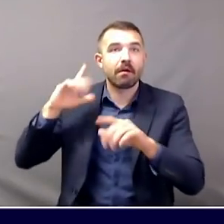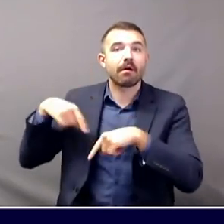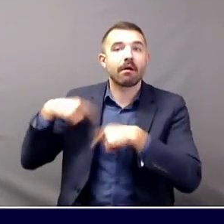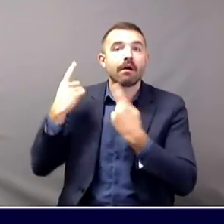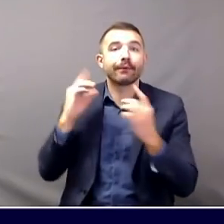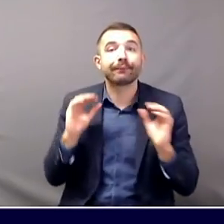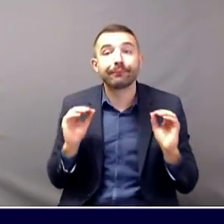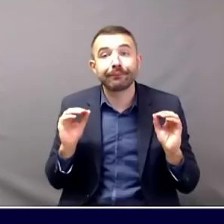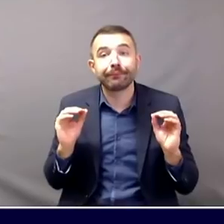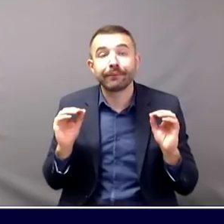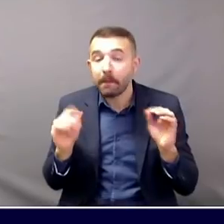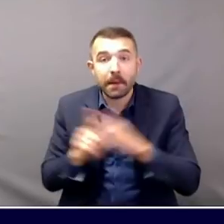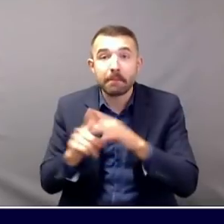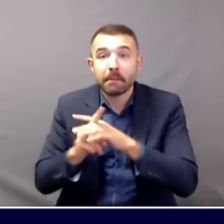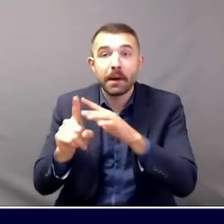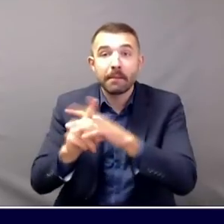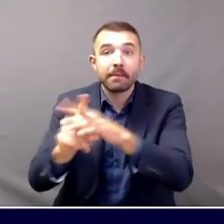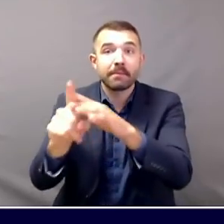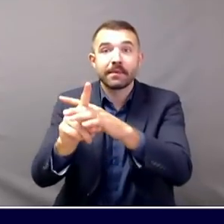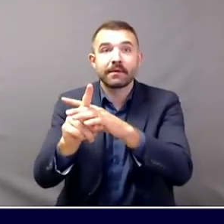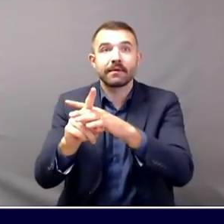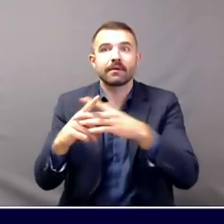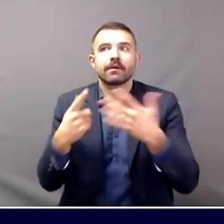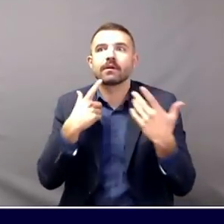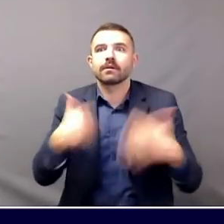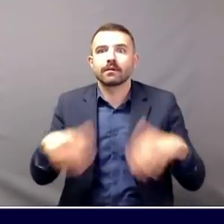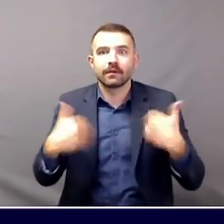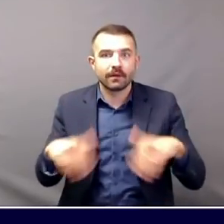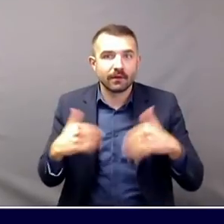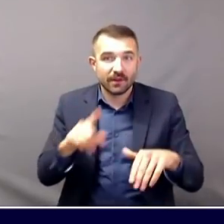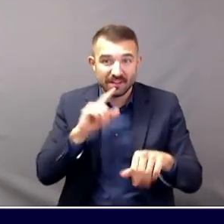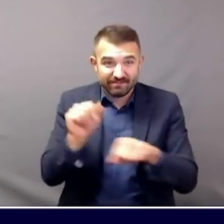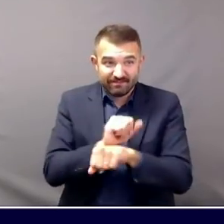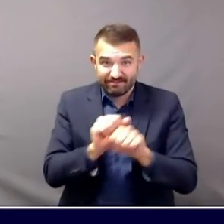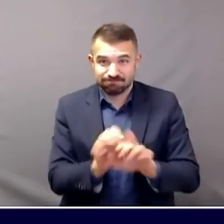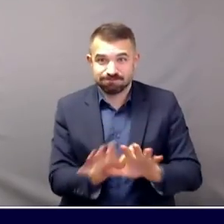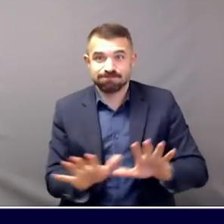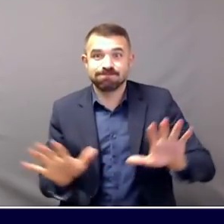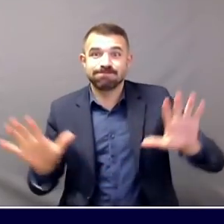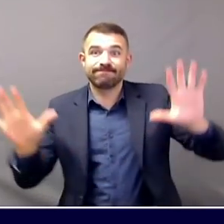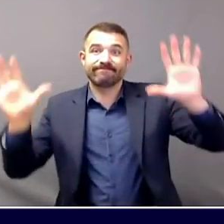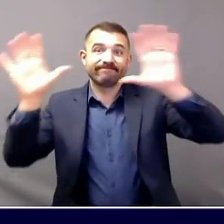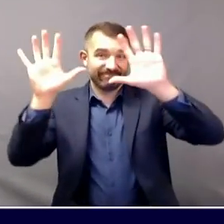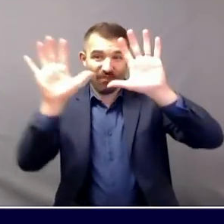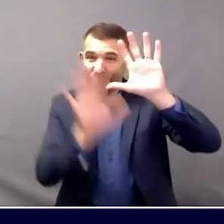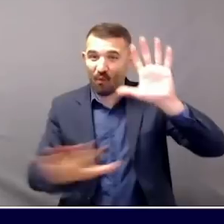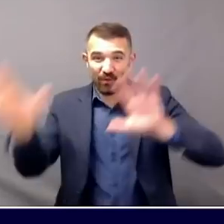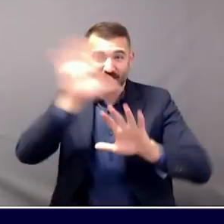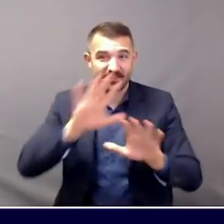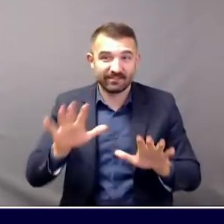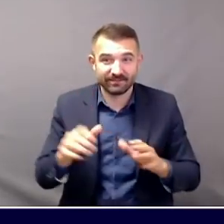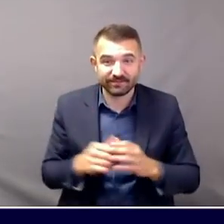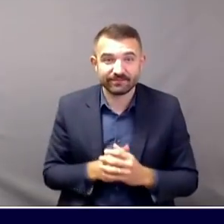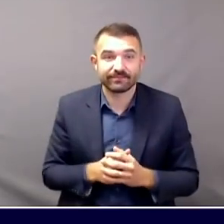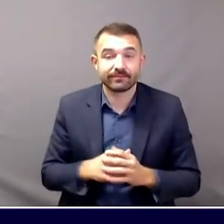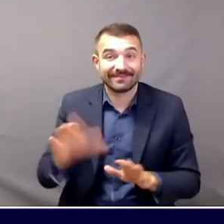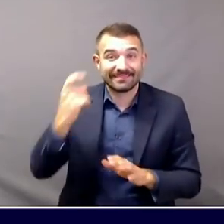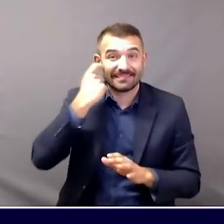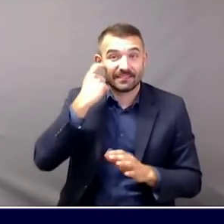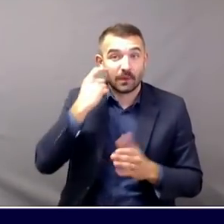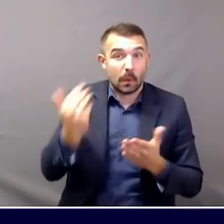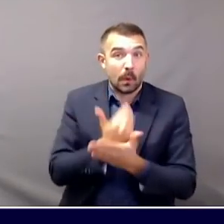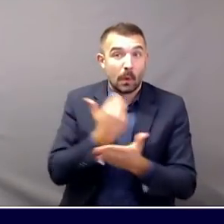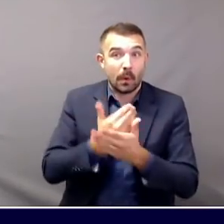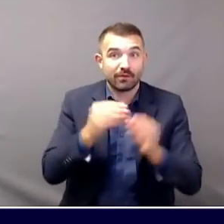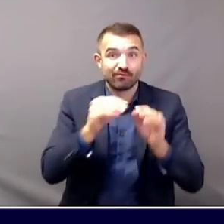I'd like to take a second to talk now about some recent outbreak investigations that Maine CDC has opened. I'd like to divide them into 2